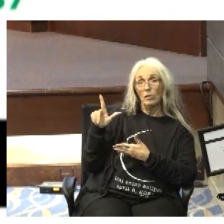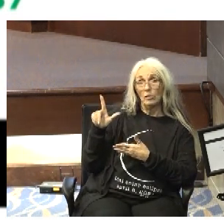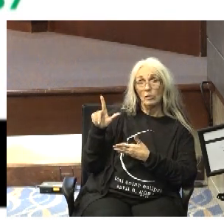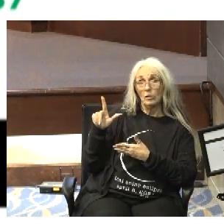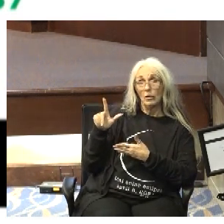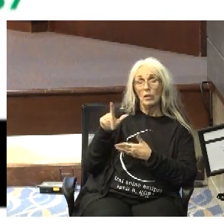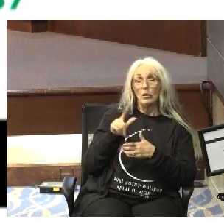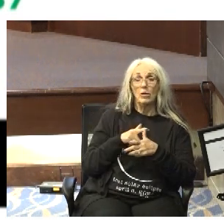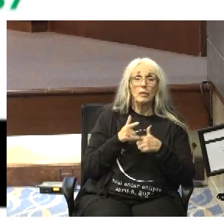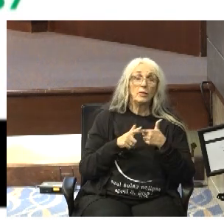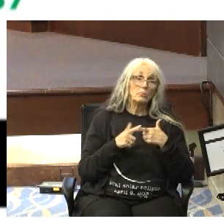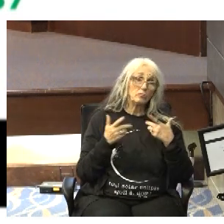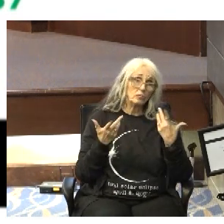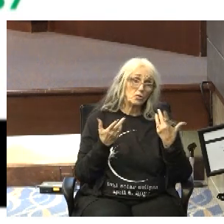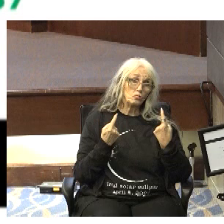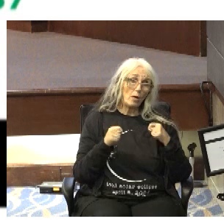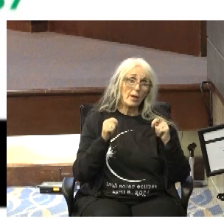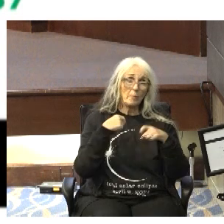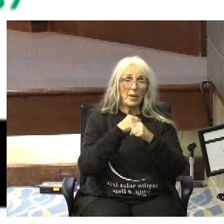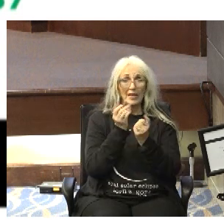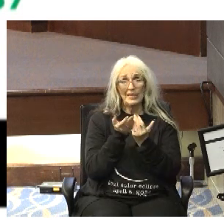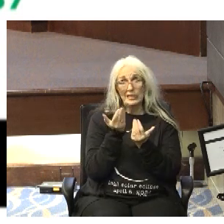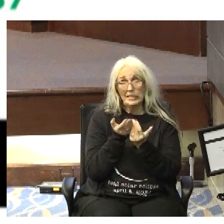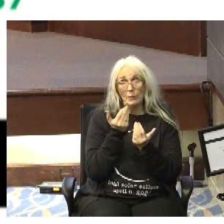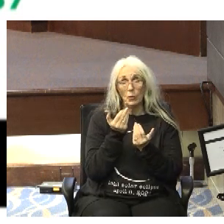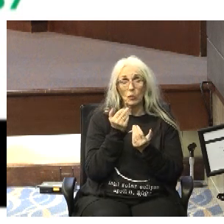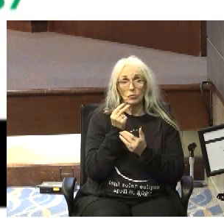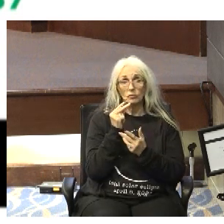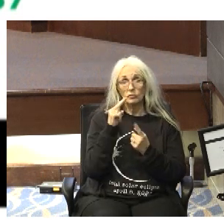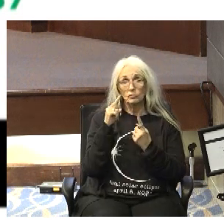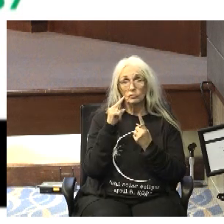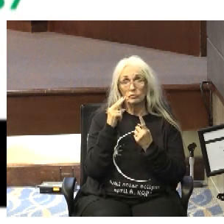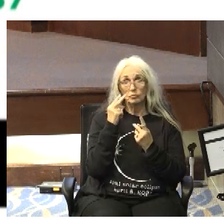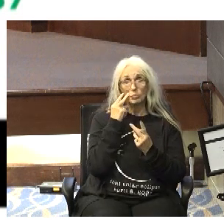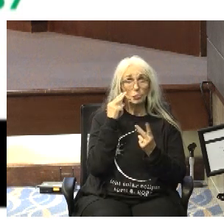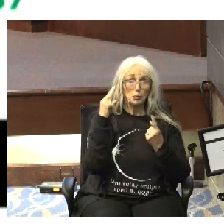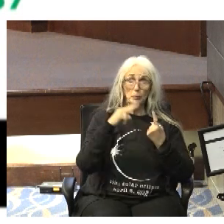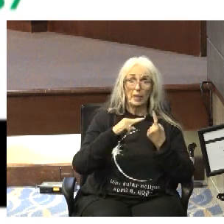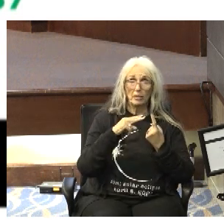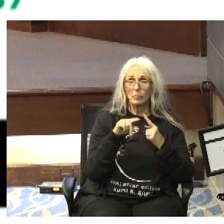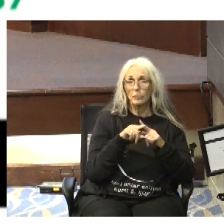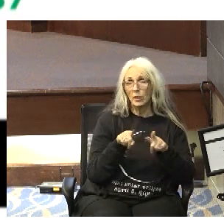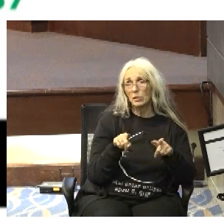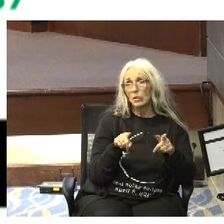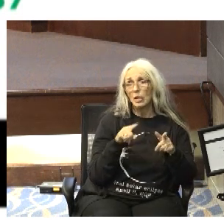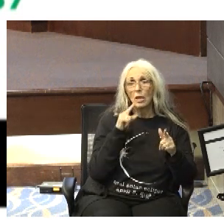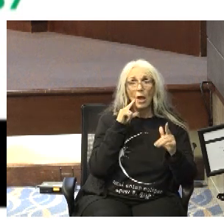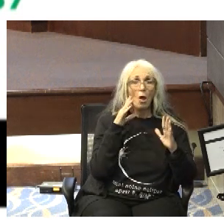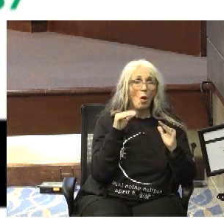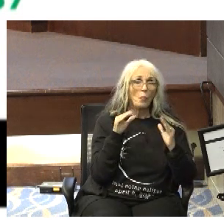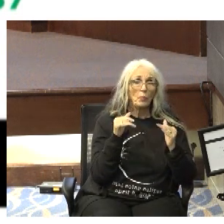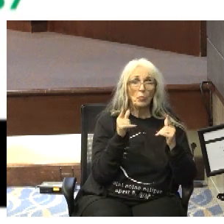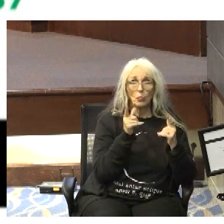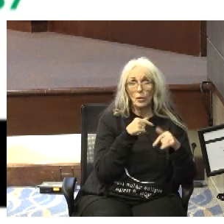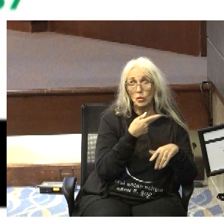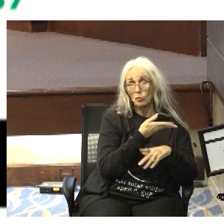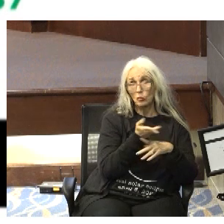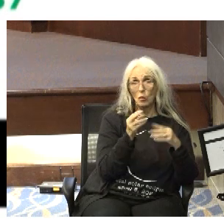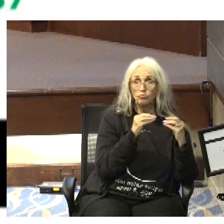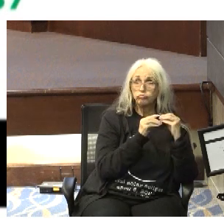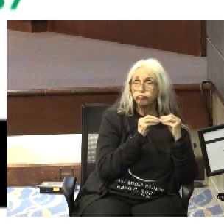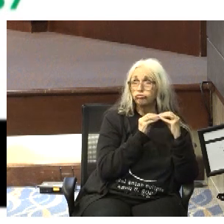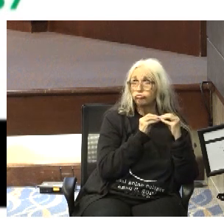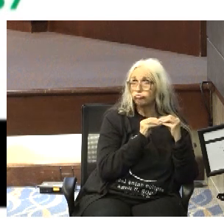trying to boil it down into a simple look. And that was my objective, and hopefully it's helpful as you get to deliberate the public policy behind such a